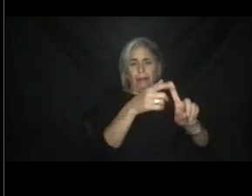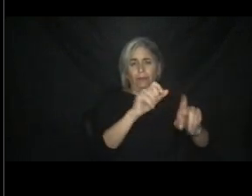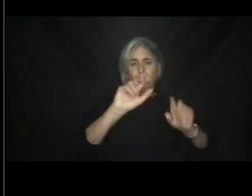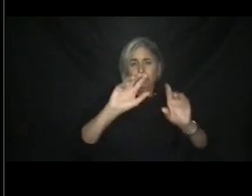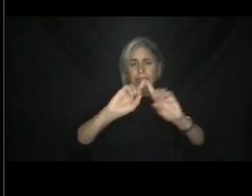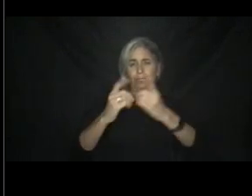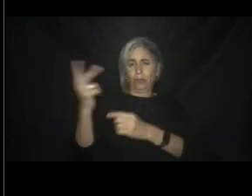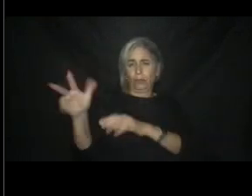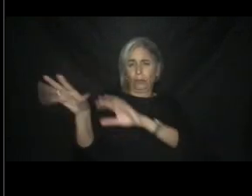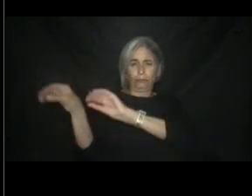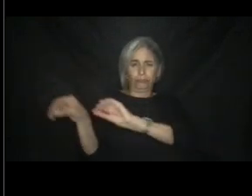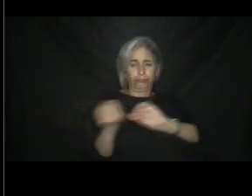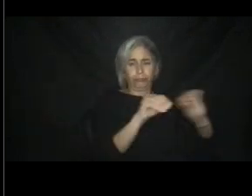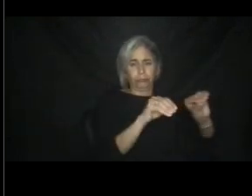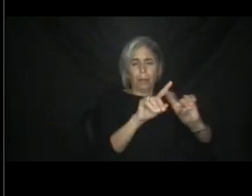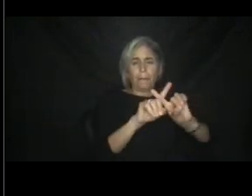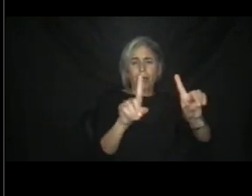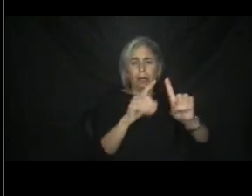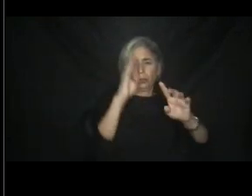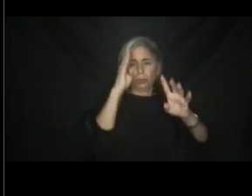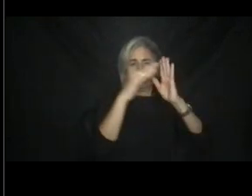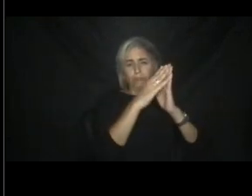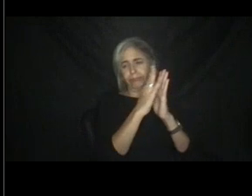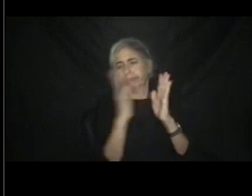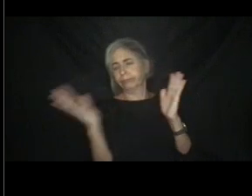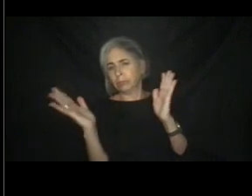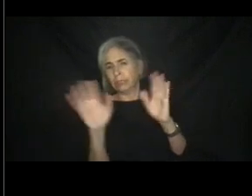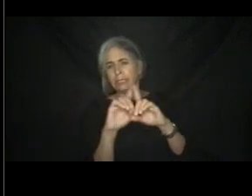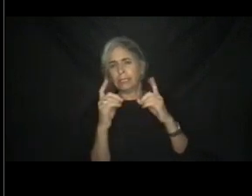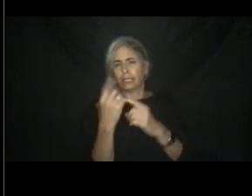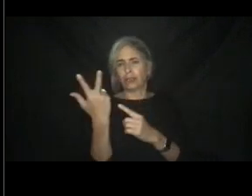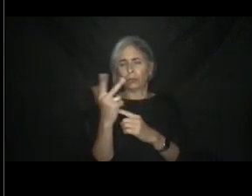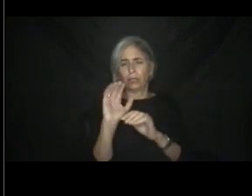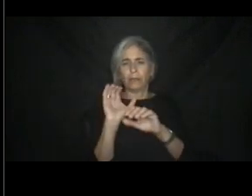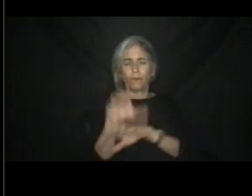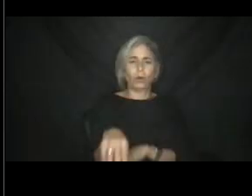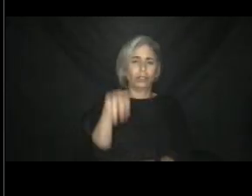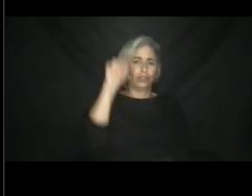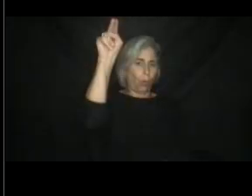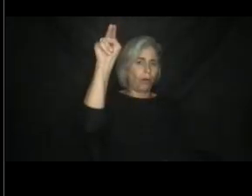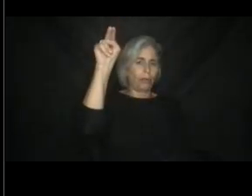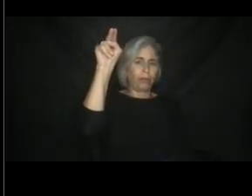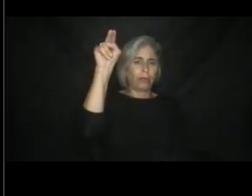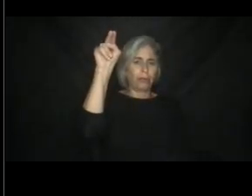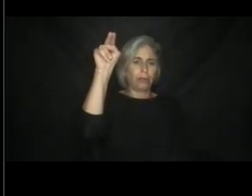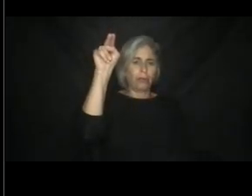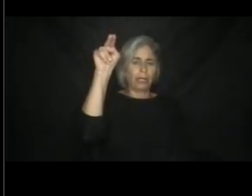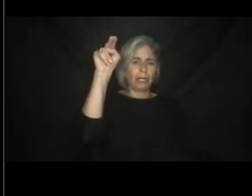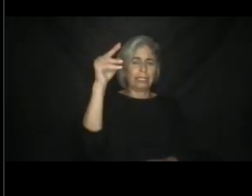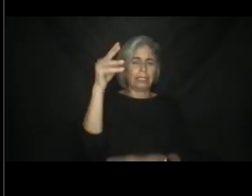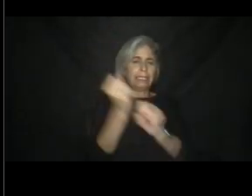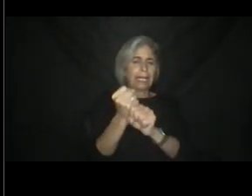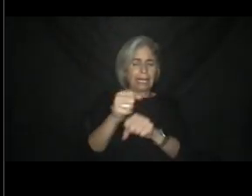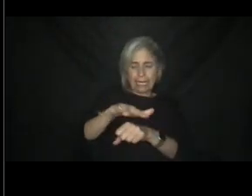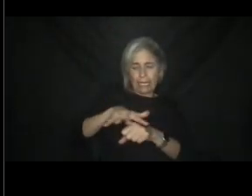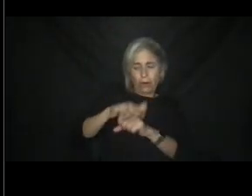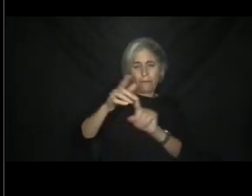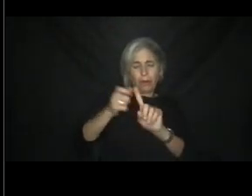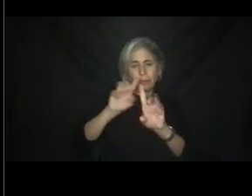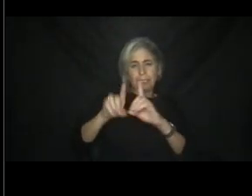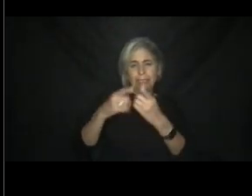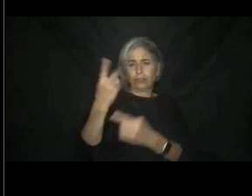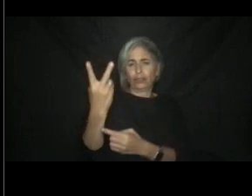this creates a domino effect where District 3 is forced north, taking territory from District 2, which in turn forces District 2